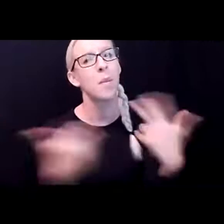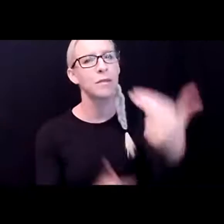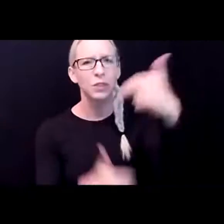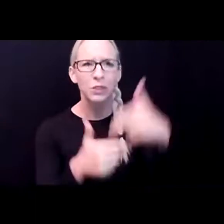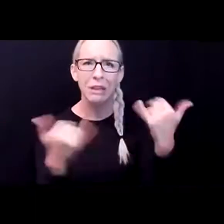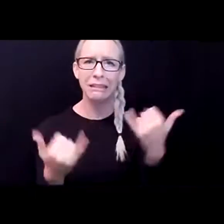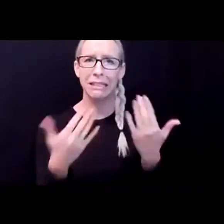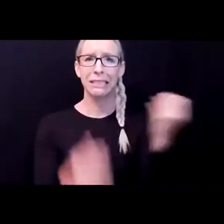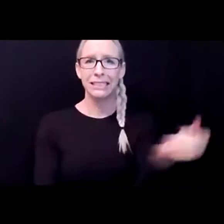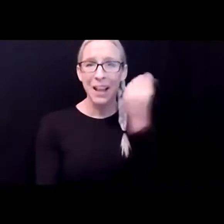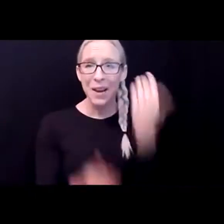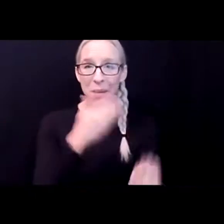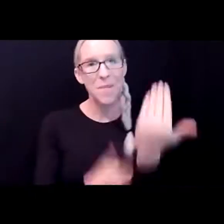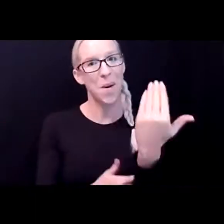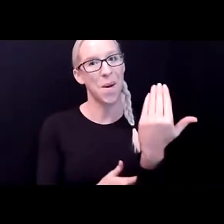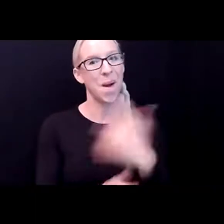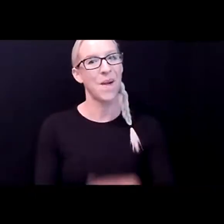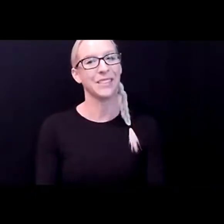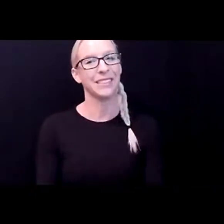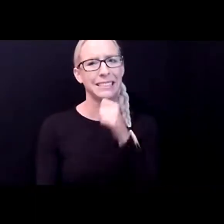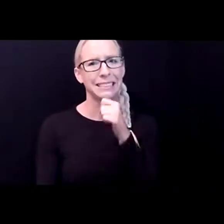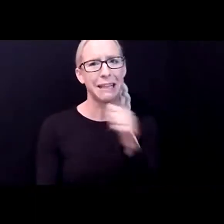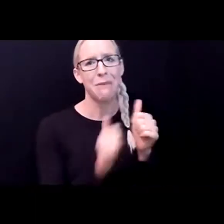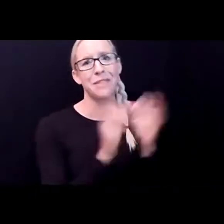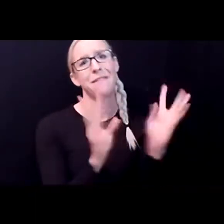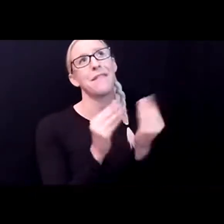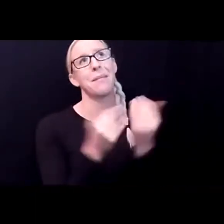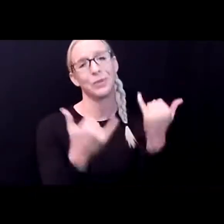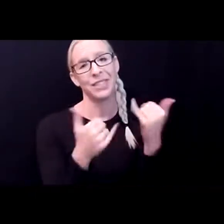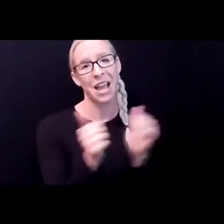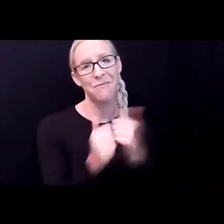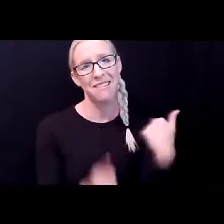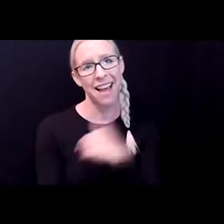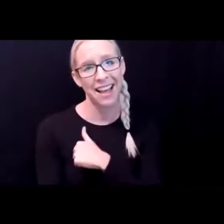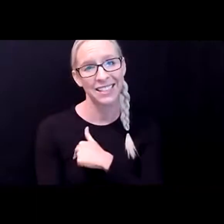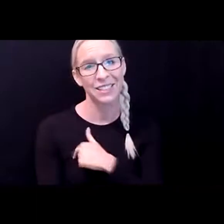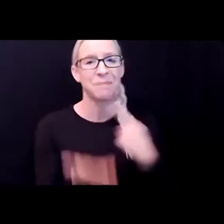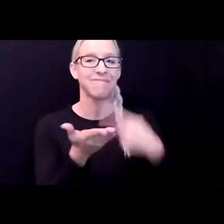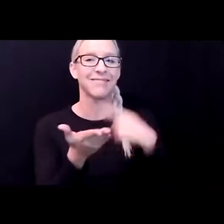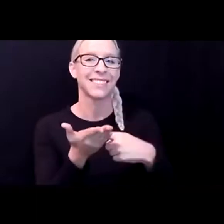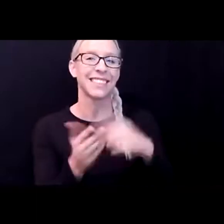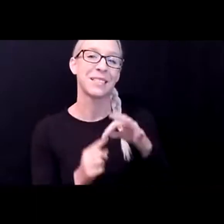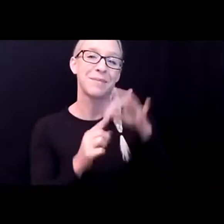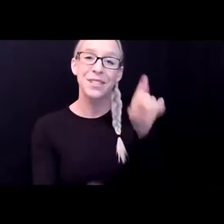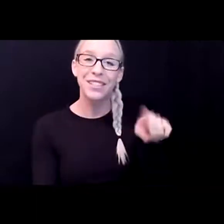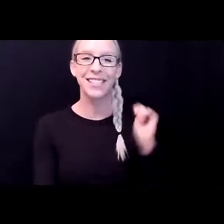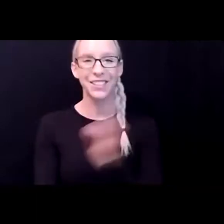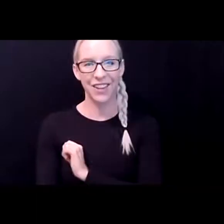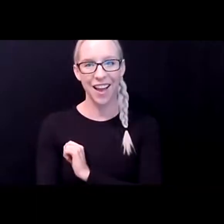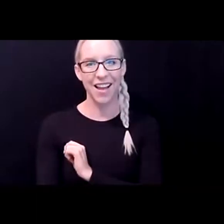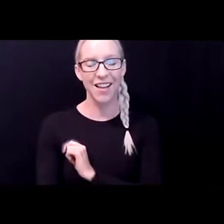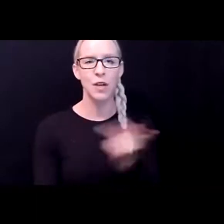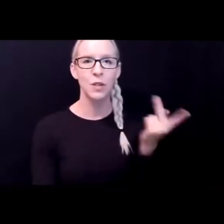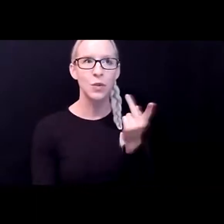Saturday morning away from the family to talk about special needs trusts and ABLE accounts. I've known Travis for probably